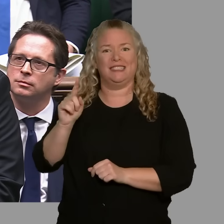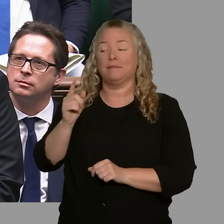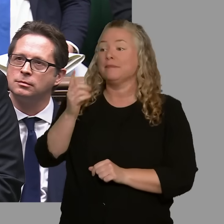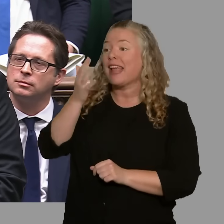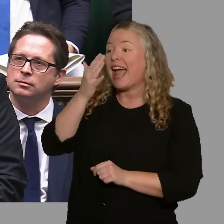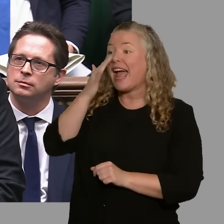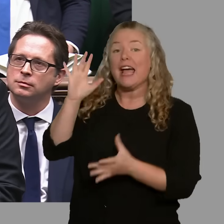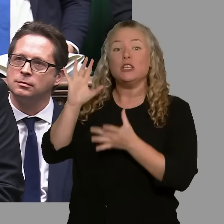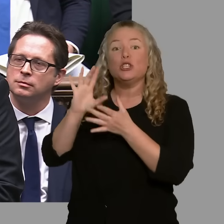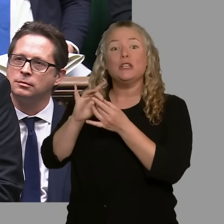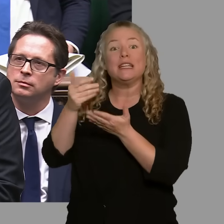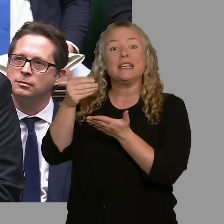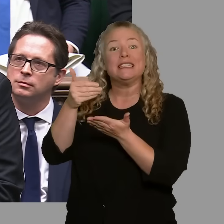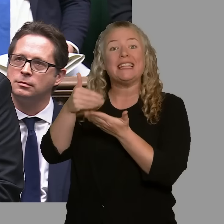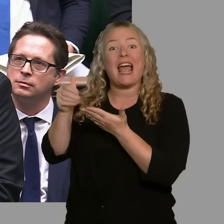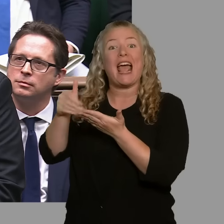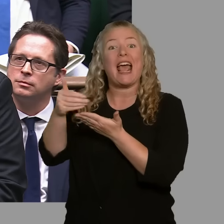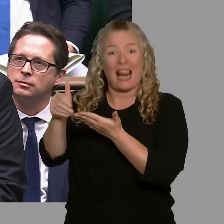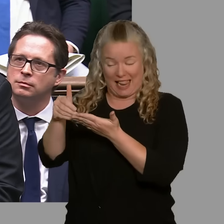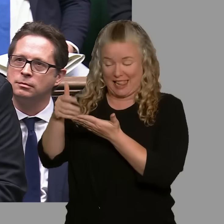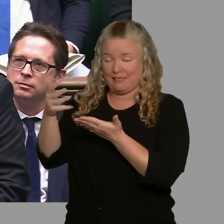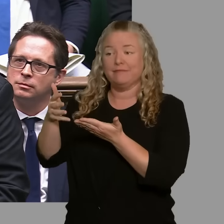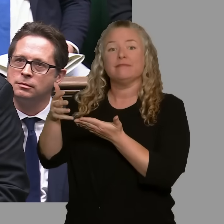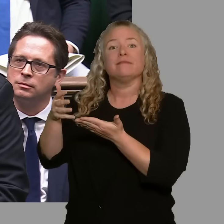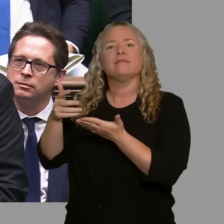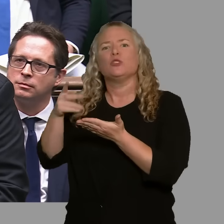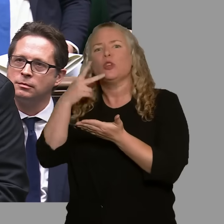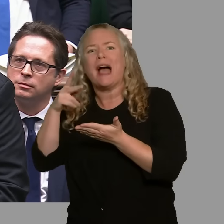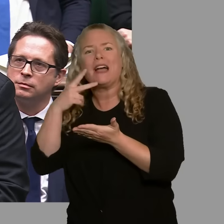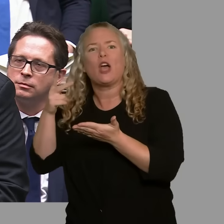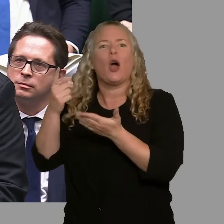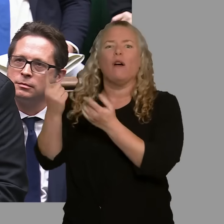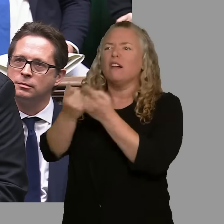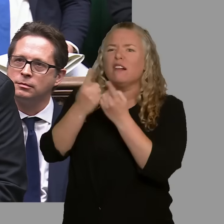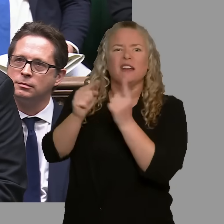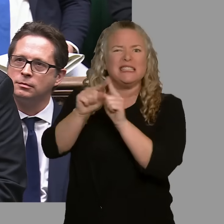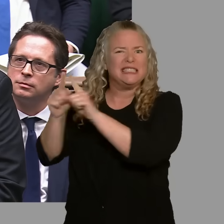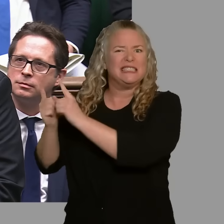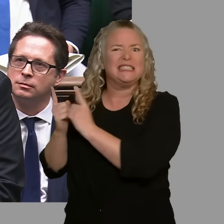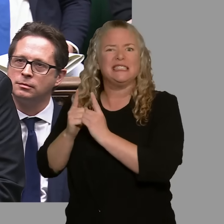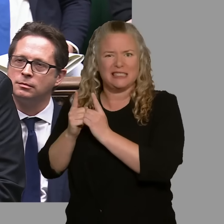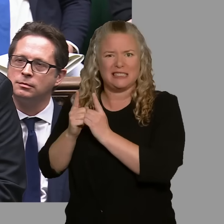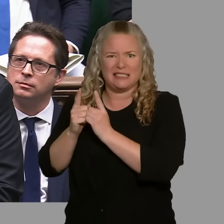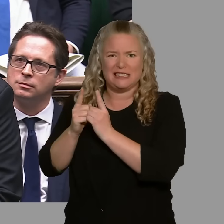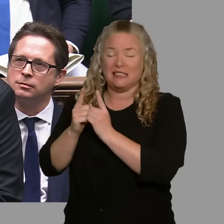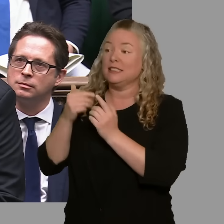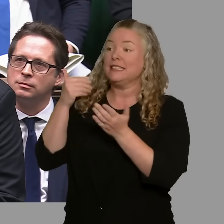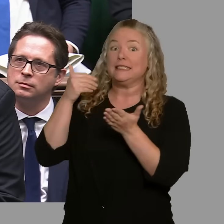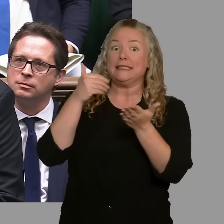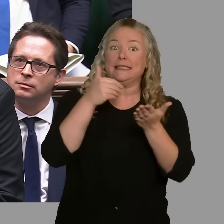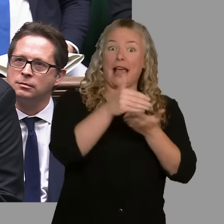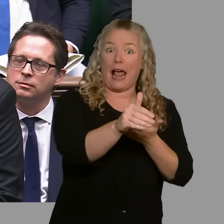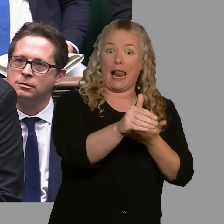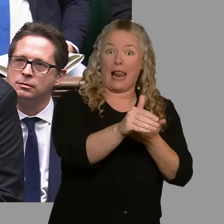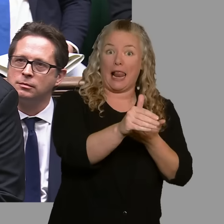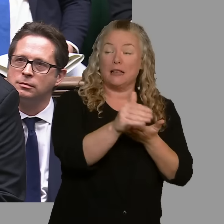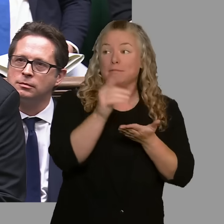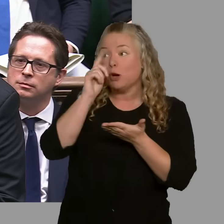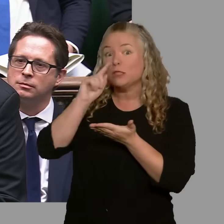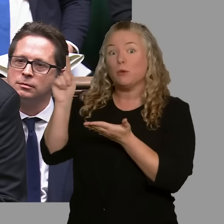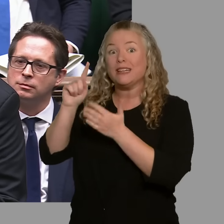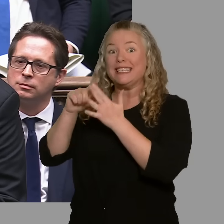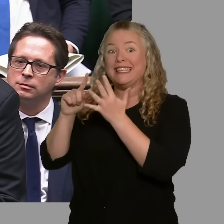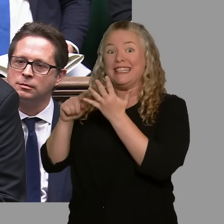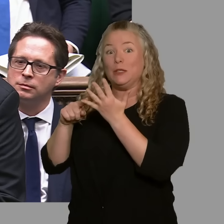Directive. So can the Secretary of State repeat the Health Secretary's assurance and also tell us whether the government